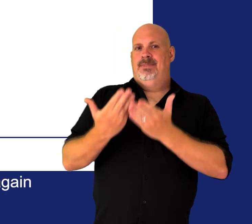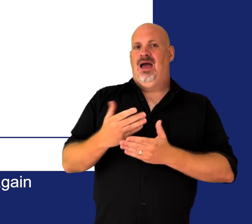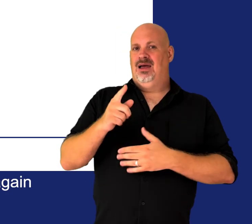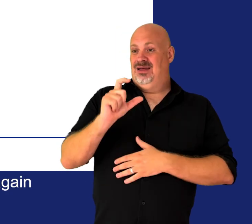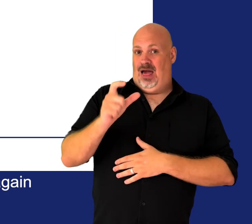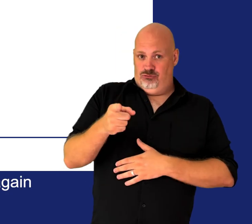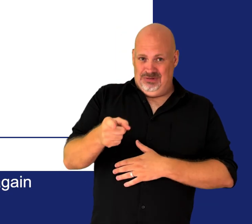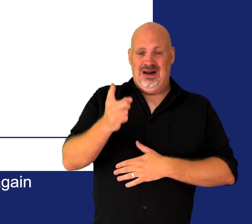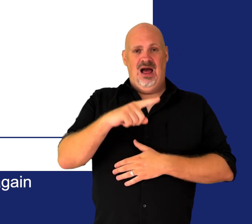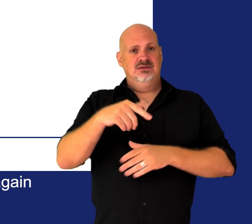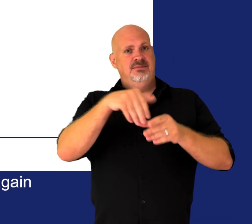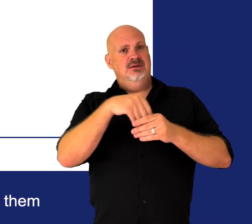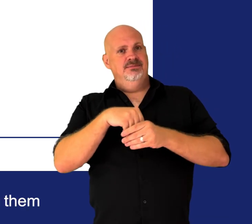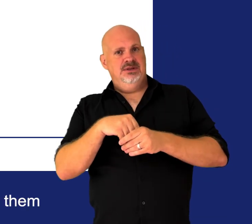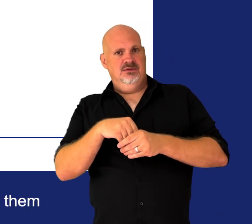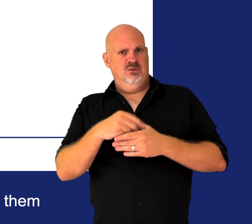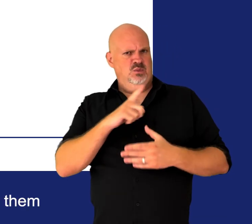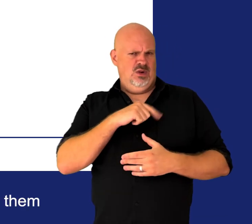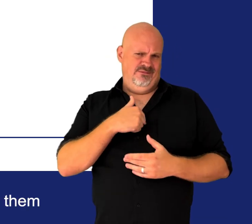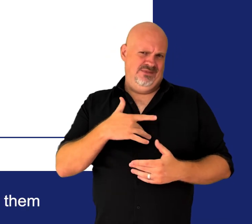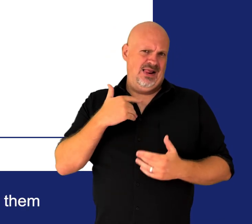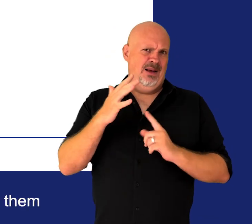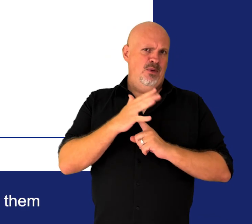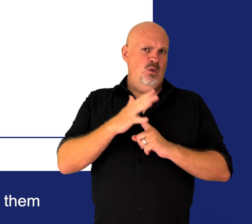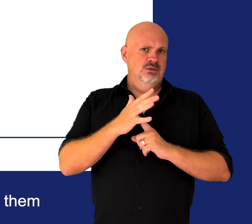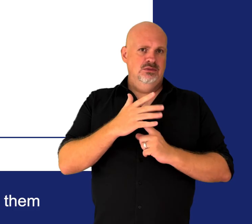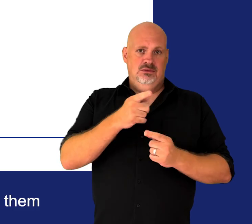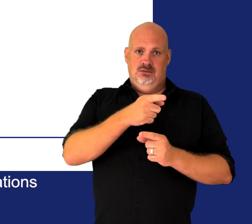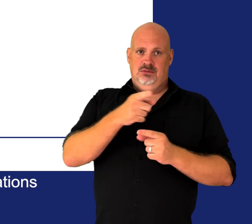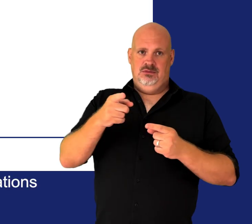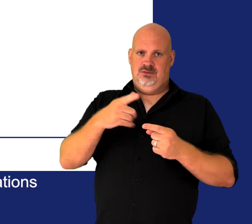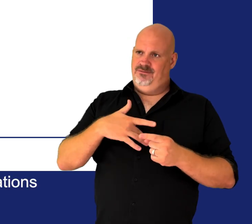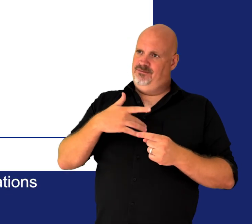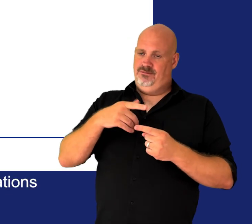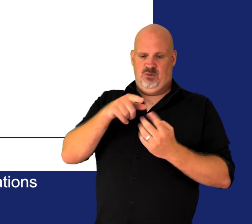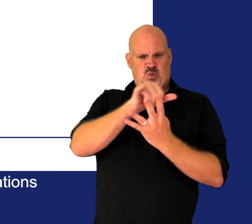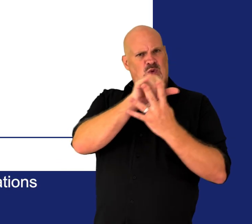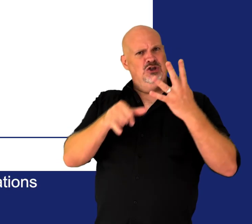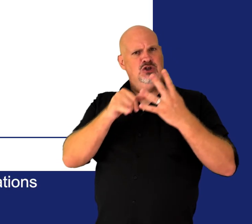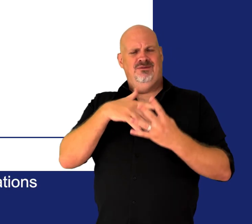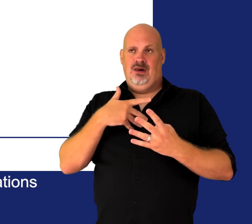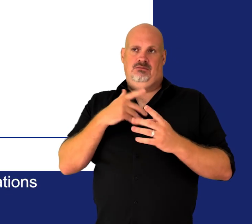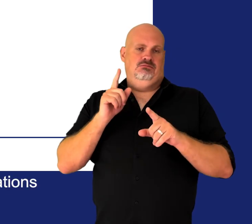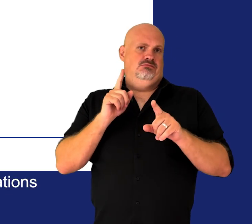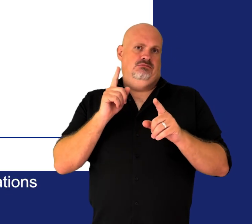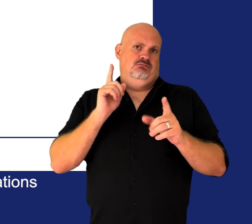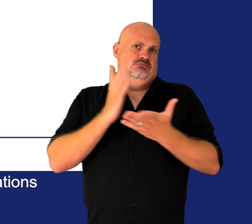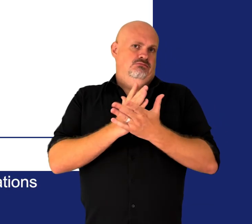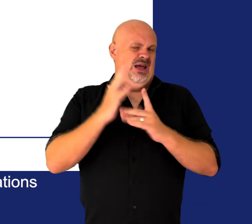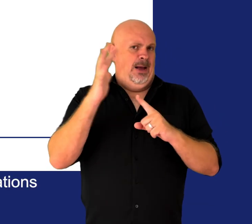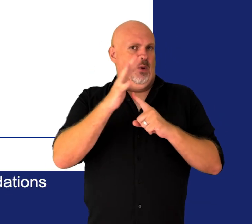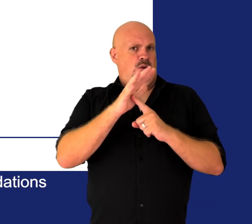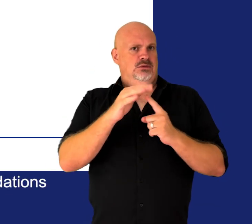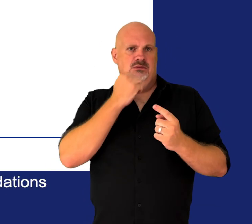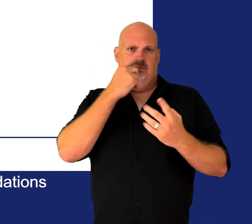back again to Catherine and to our participants, because I feel it's important that we hear from them as to which one of these recommendations are most important to